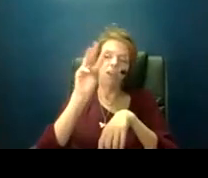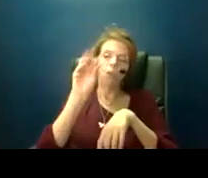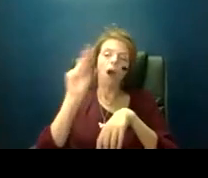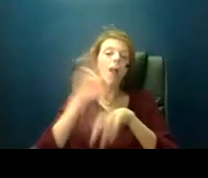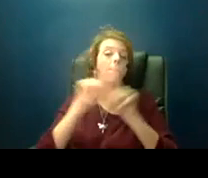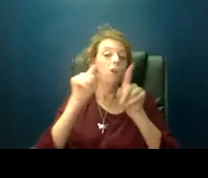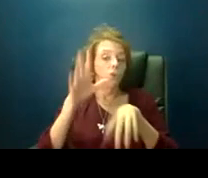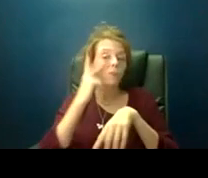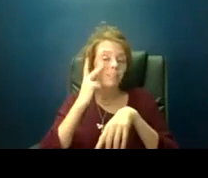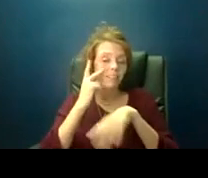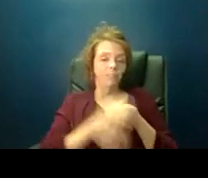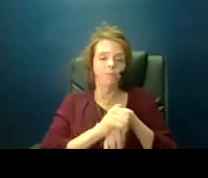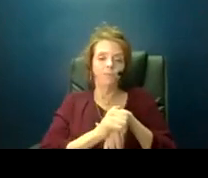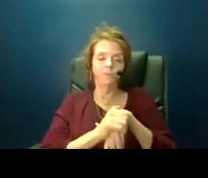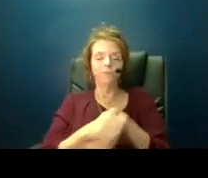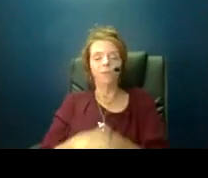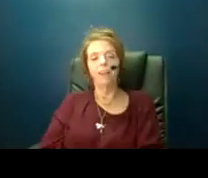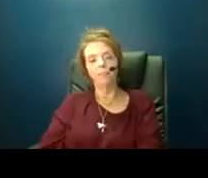you'll see here, we